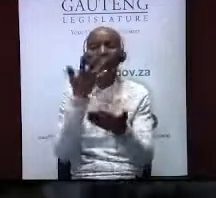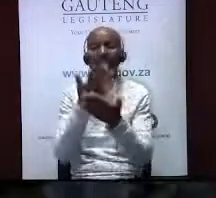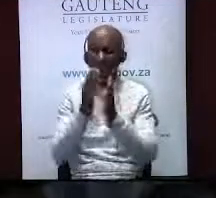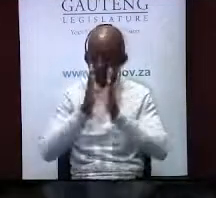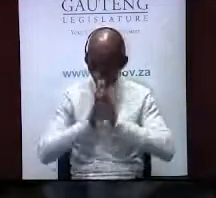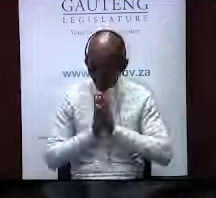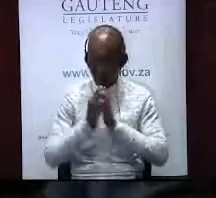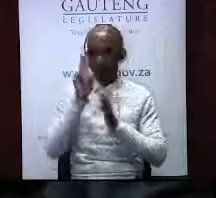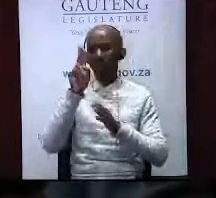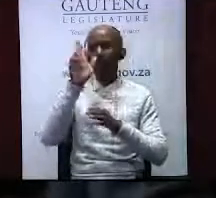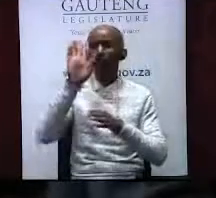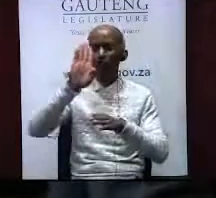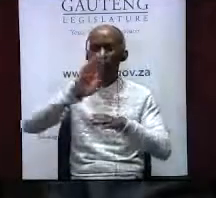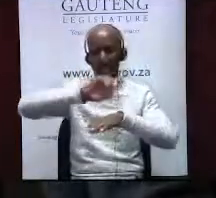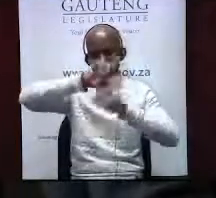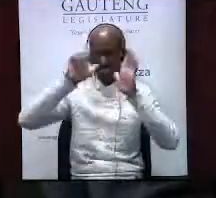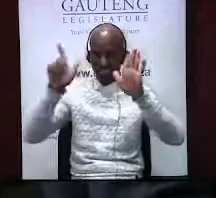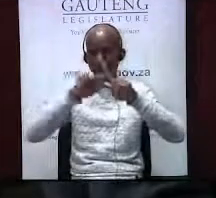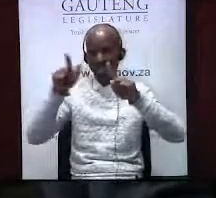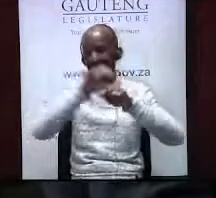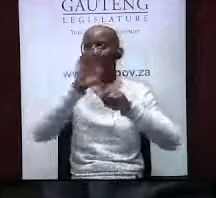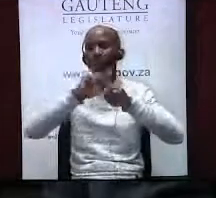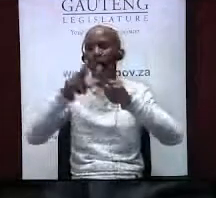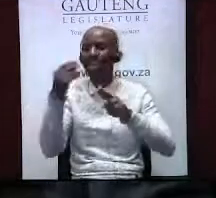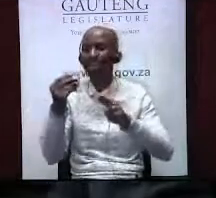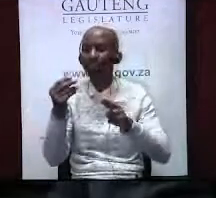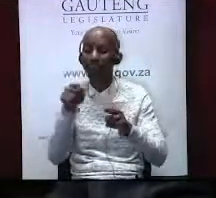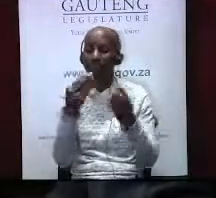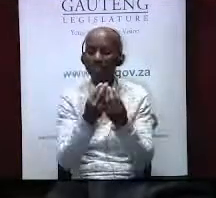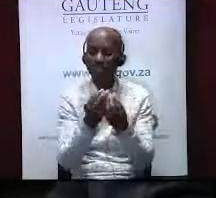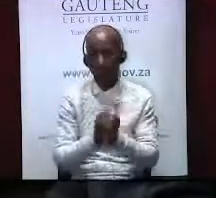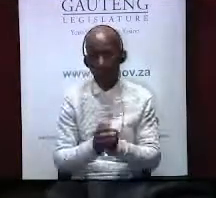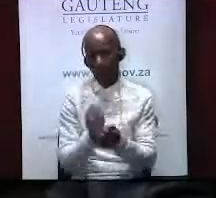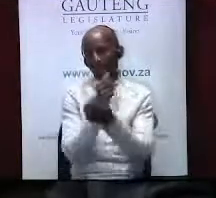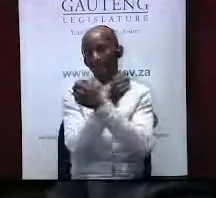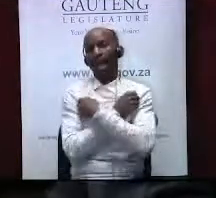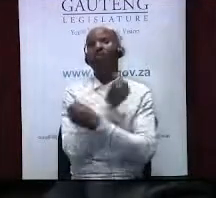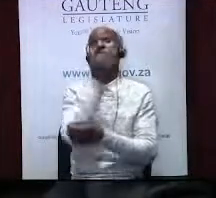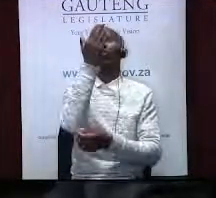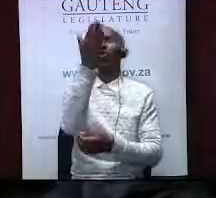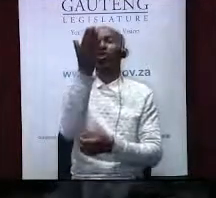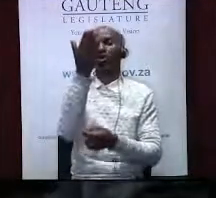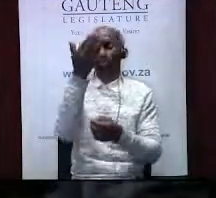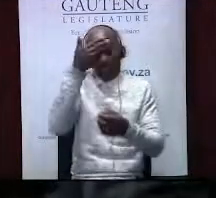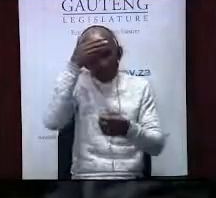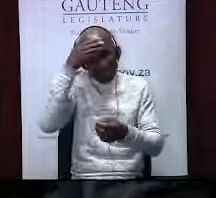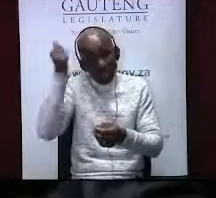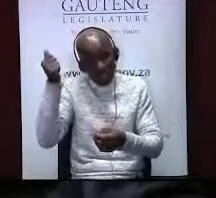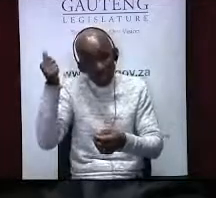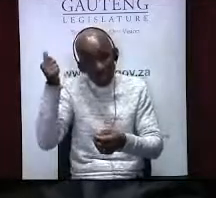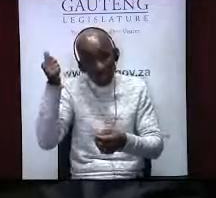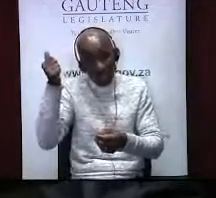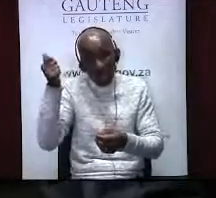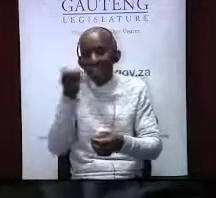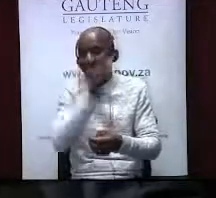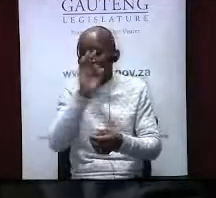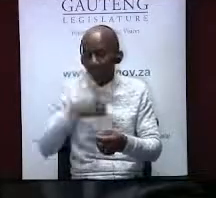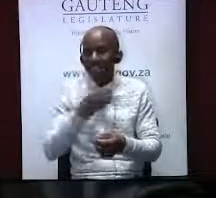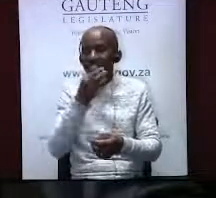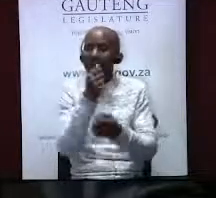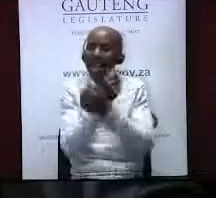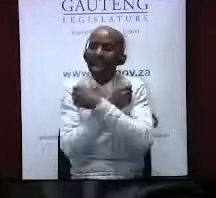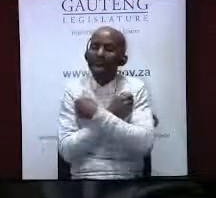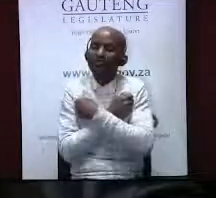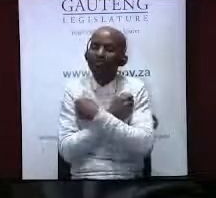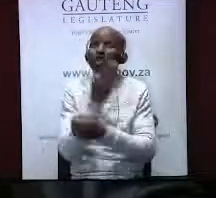pray 24/7, but if you do not have such the love of God that you don't know. If I say I love